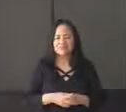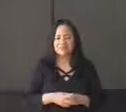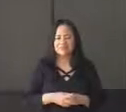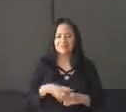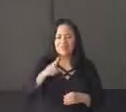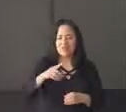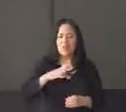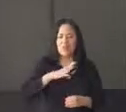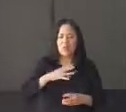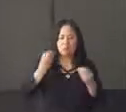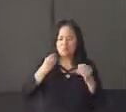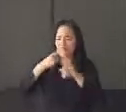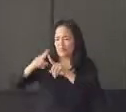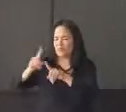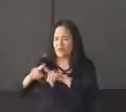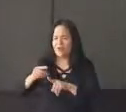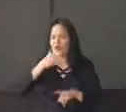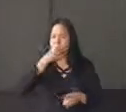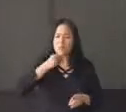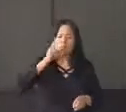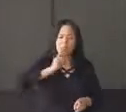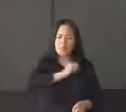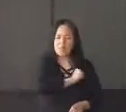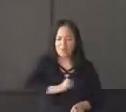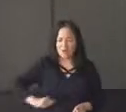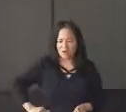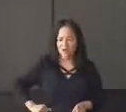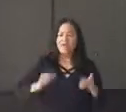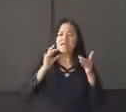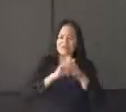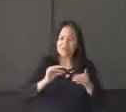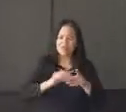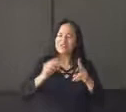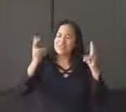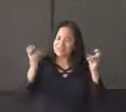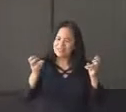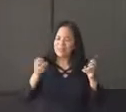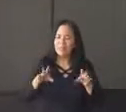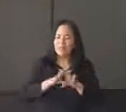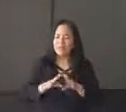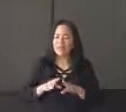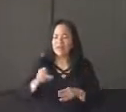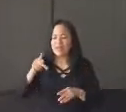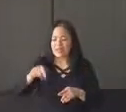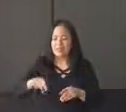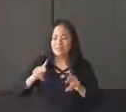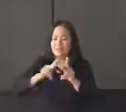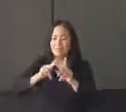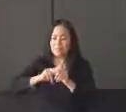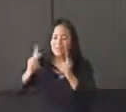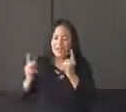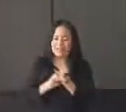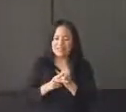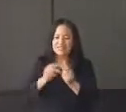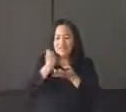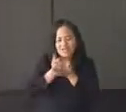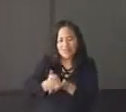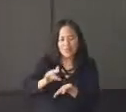that started a covenant of mayors about migration and refuge. Welcome,